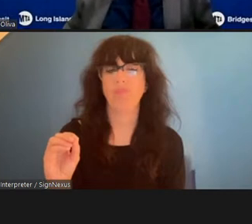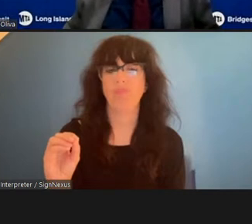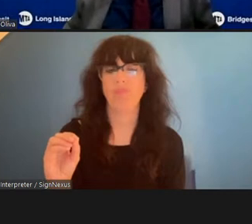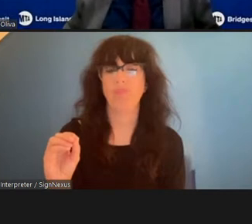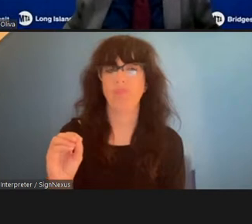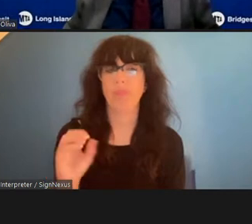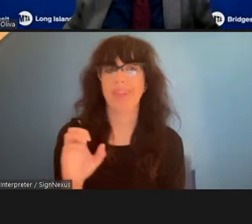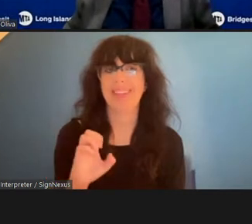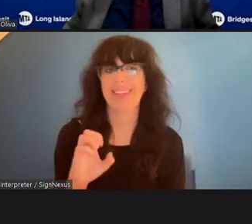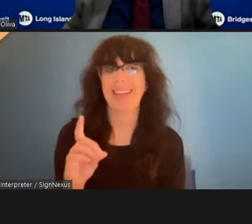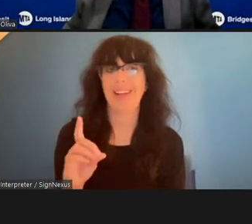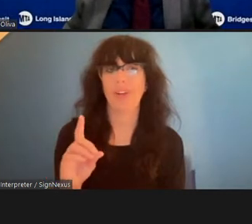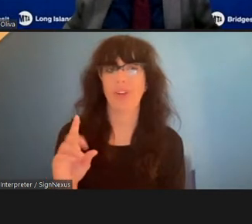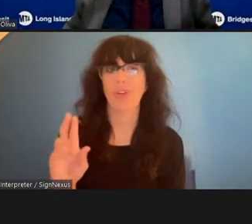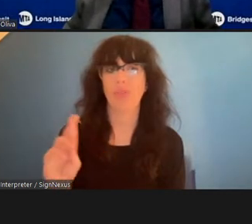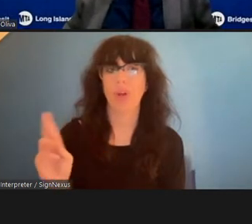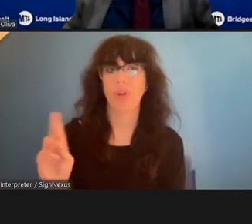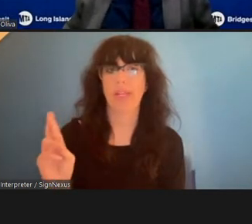edgar rodriguez